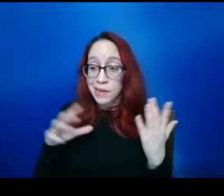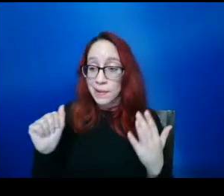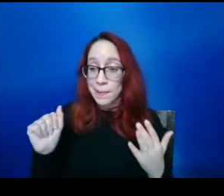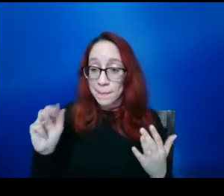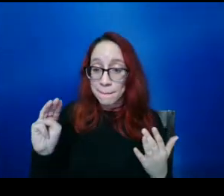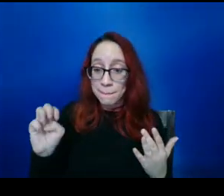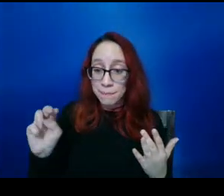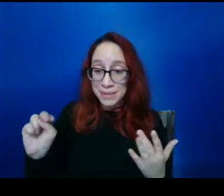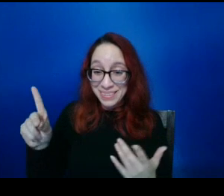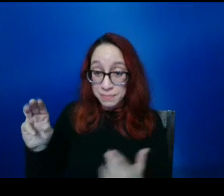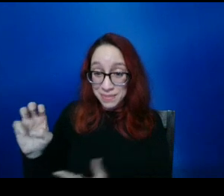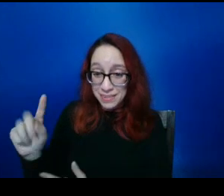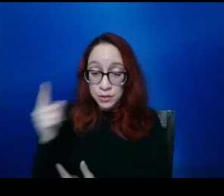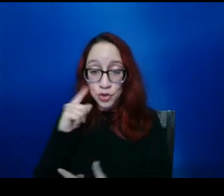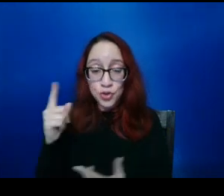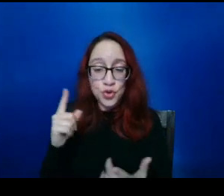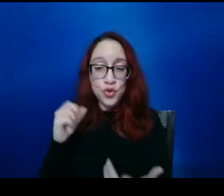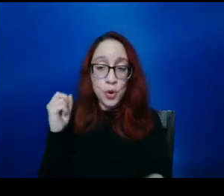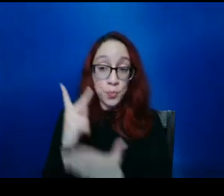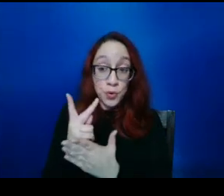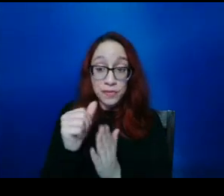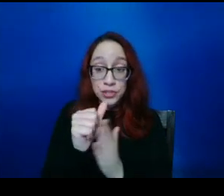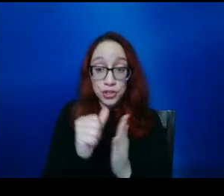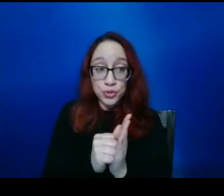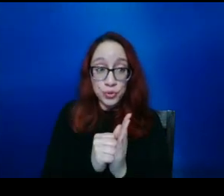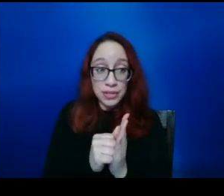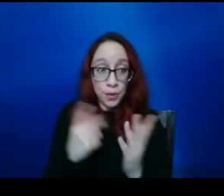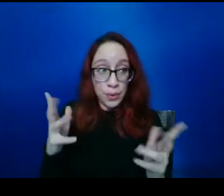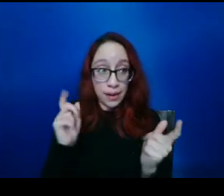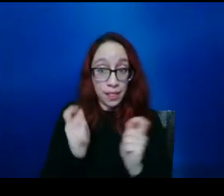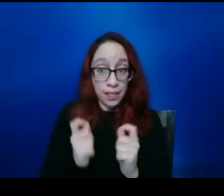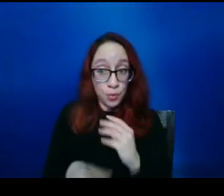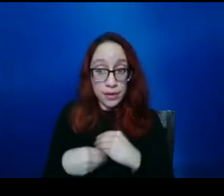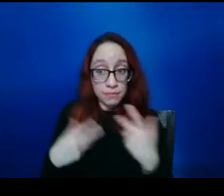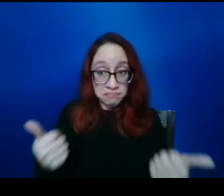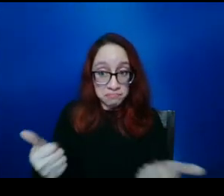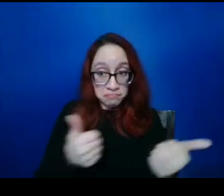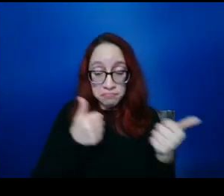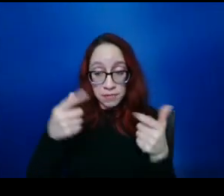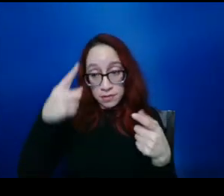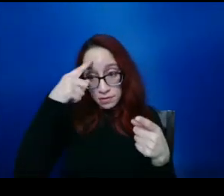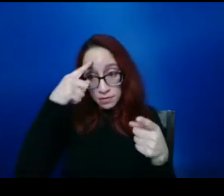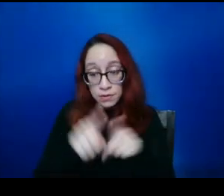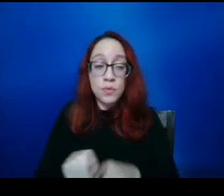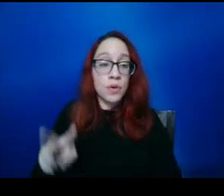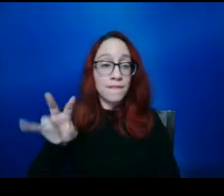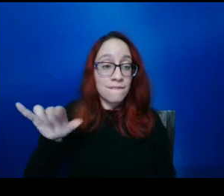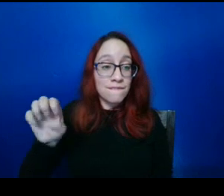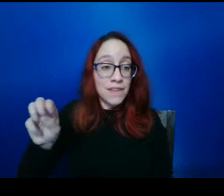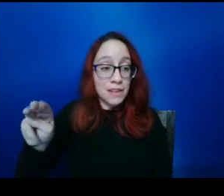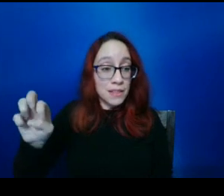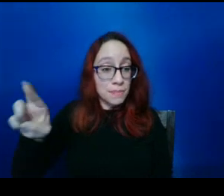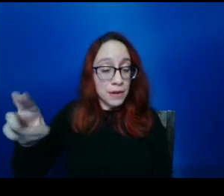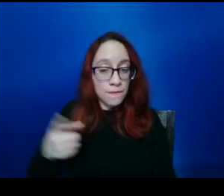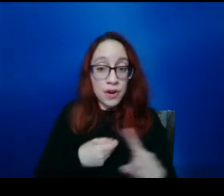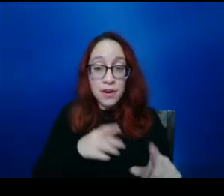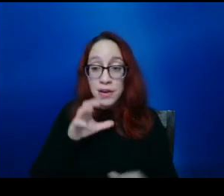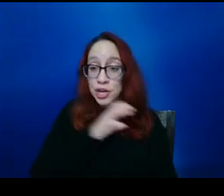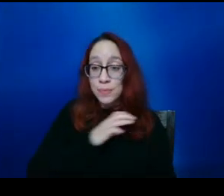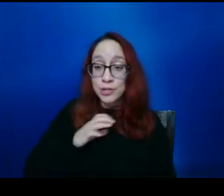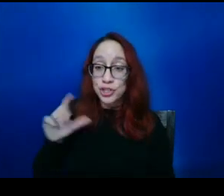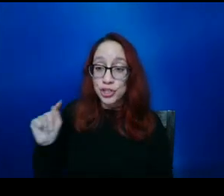there's nothing else, we have a motion to approve the agenda as amended. I moved. Second. We have a motion from Vice Mayor Cruz. I heard a second from Commissioner